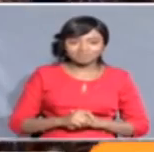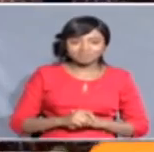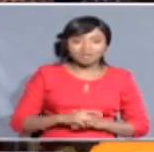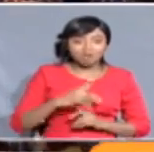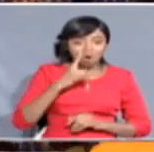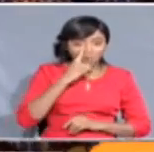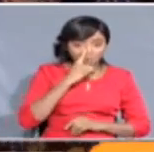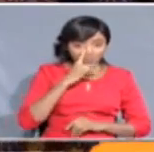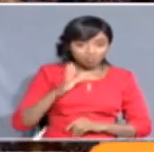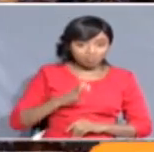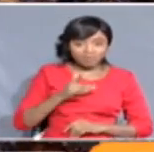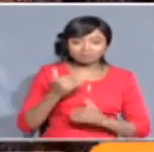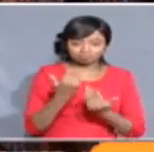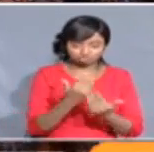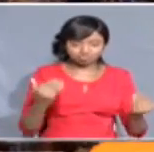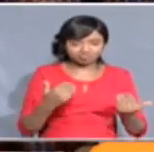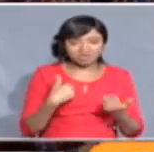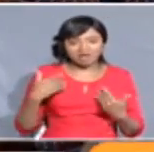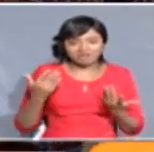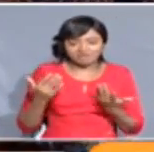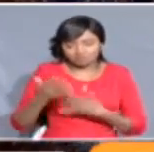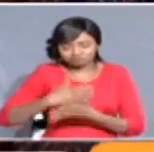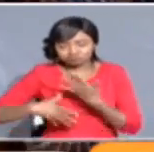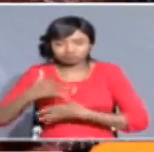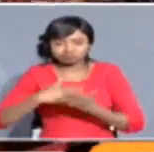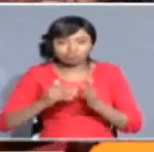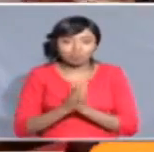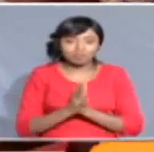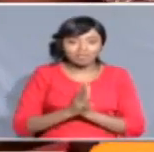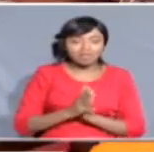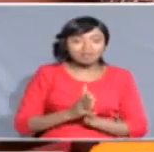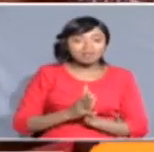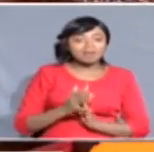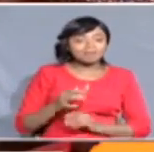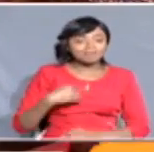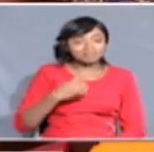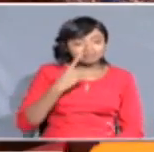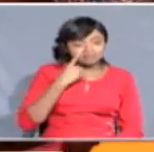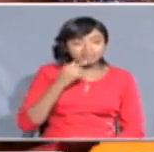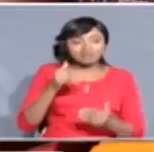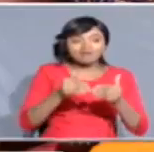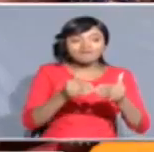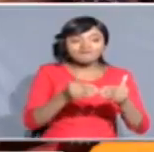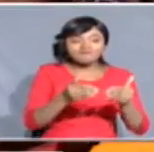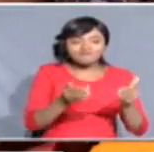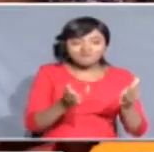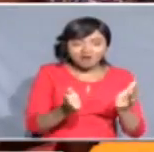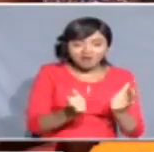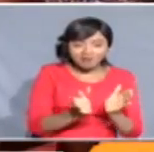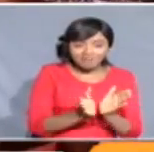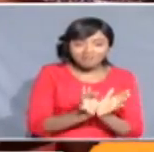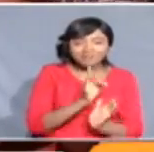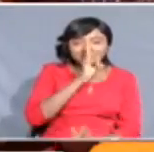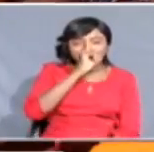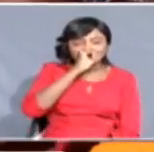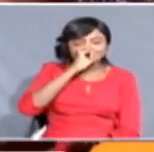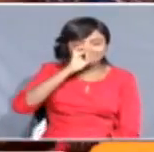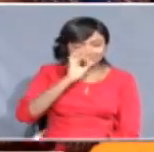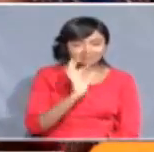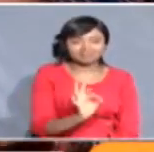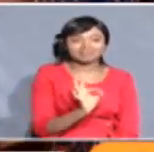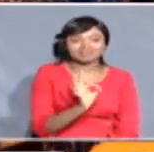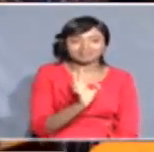children. One of the things I take very seriously is family. What my mother taught me is a